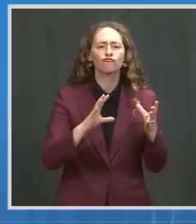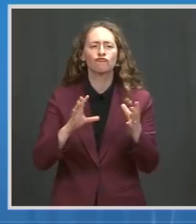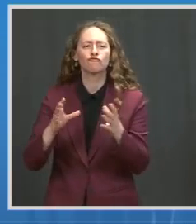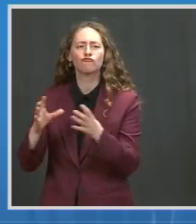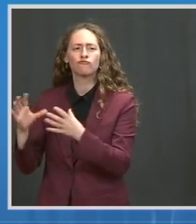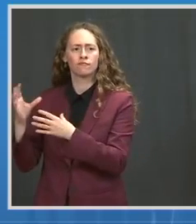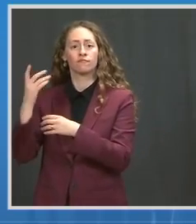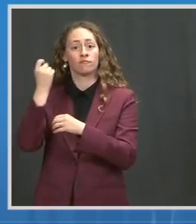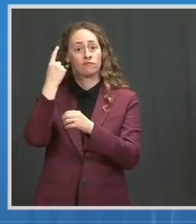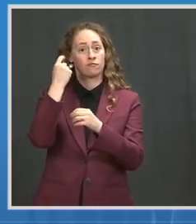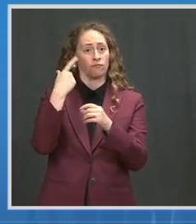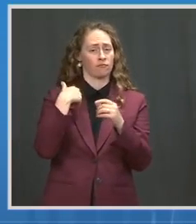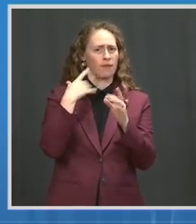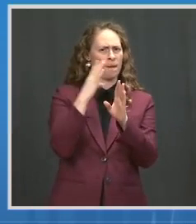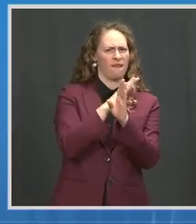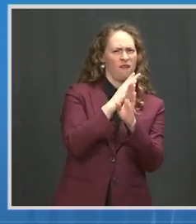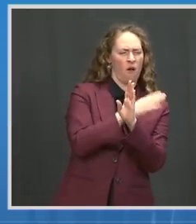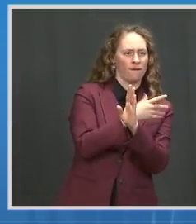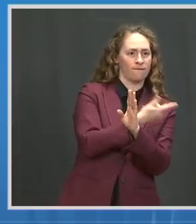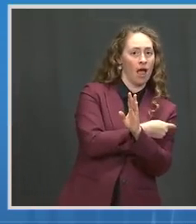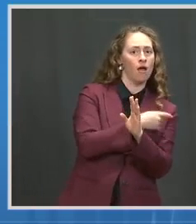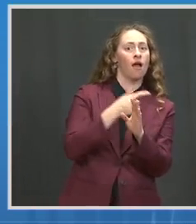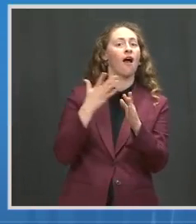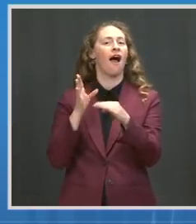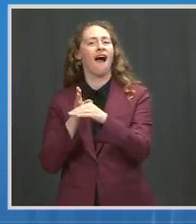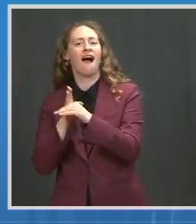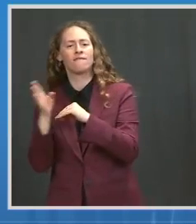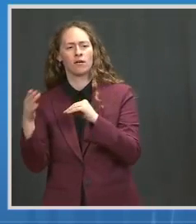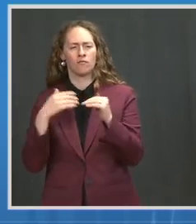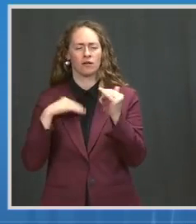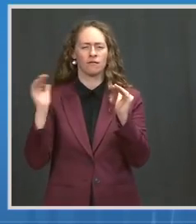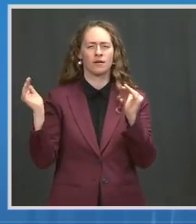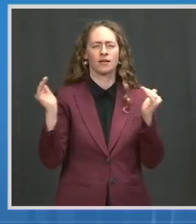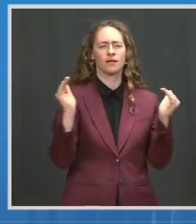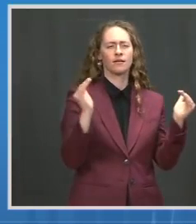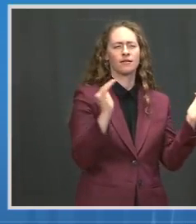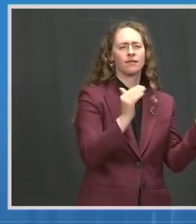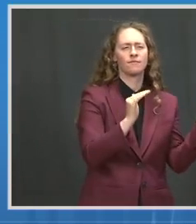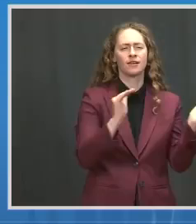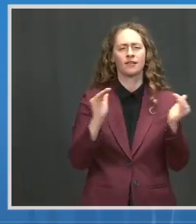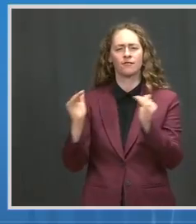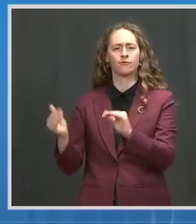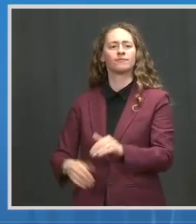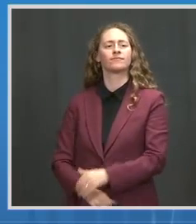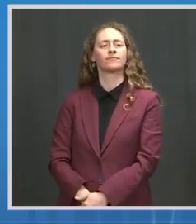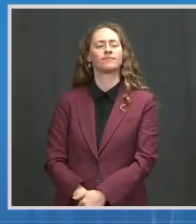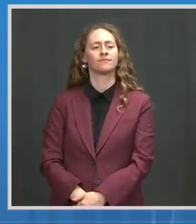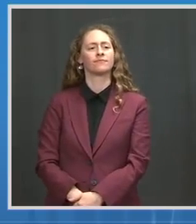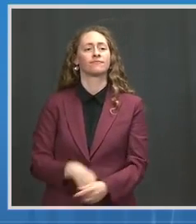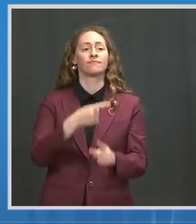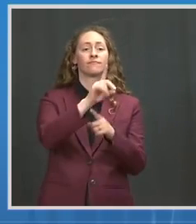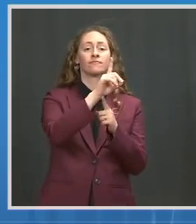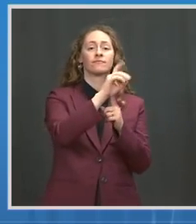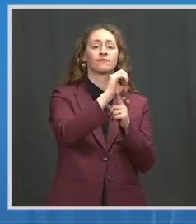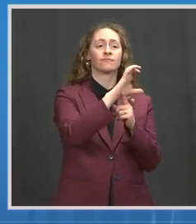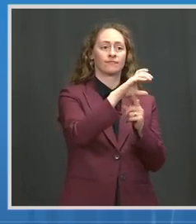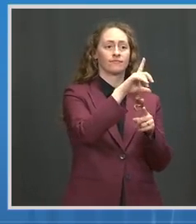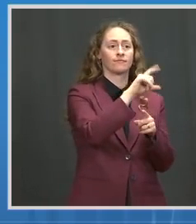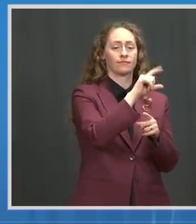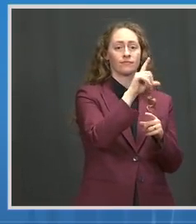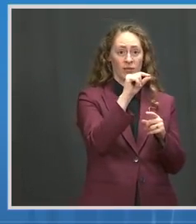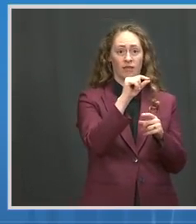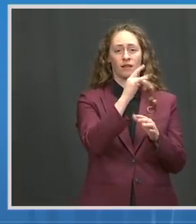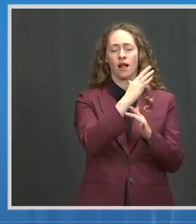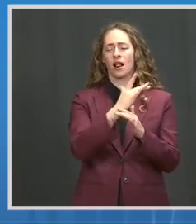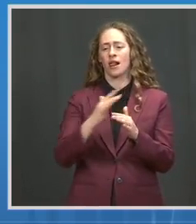from December 2020 to May 2021. We observed larger declines in COVID-19 cases, emergency